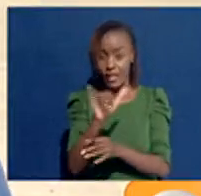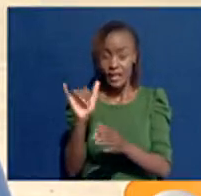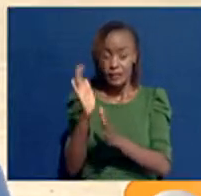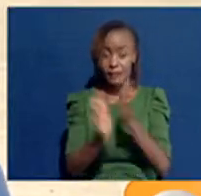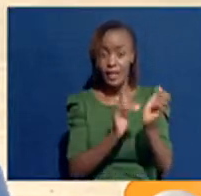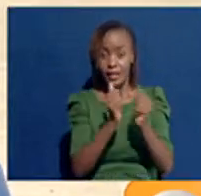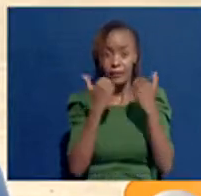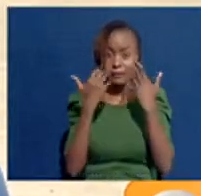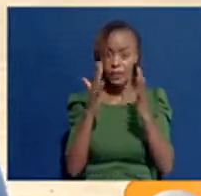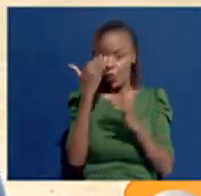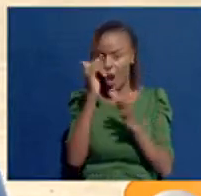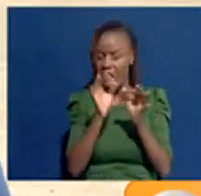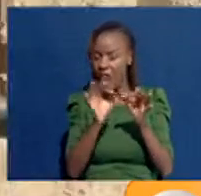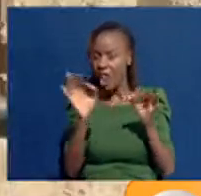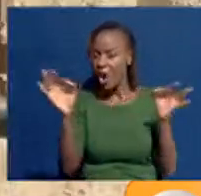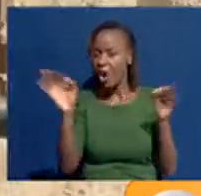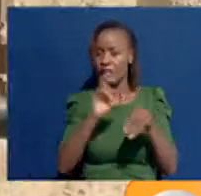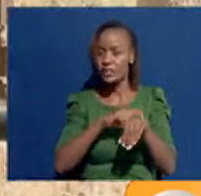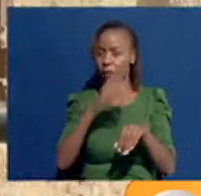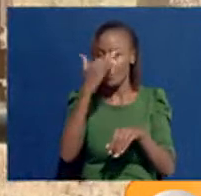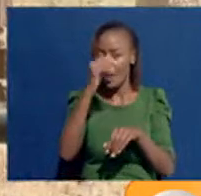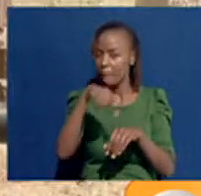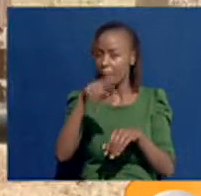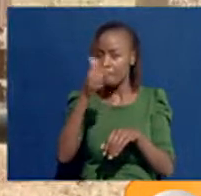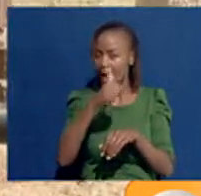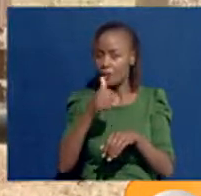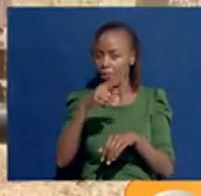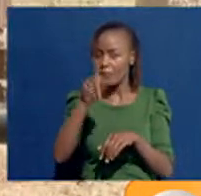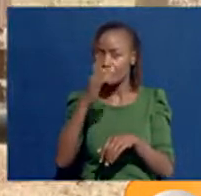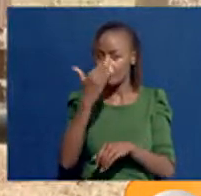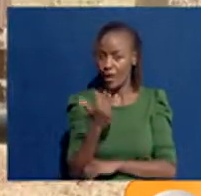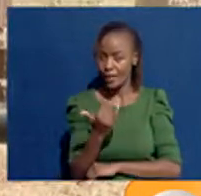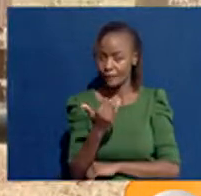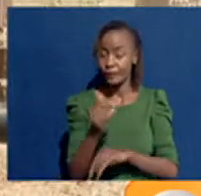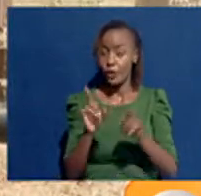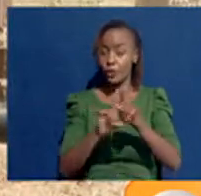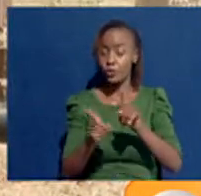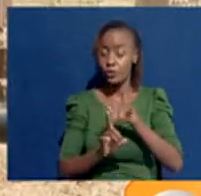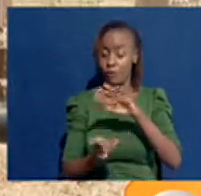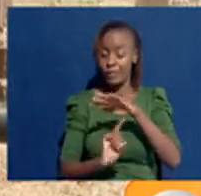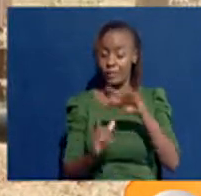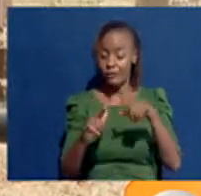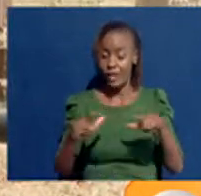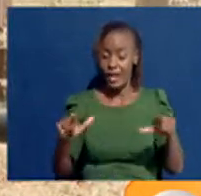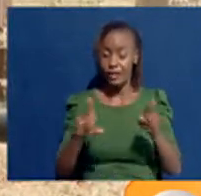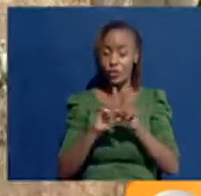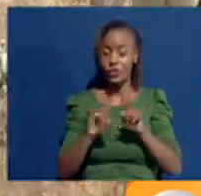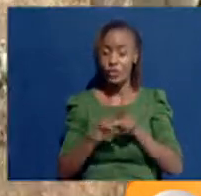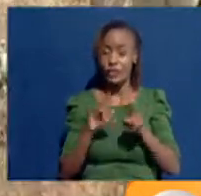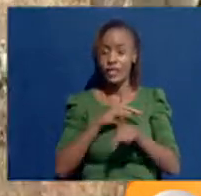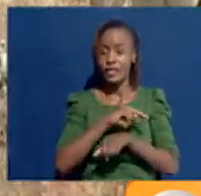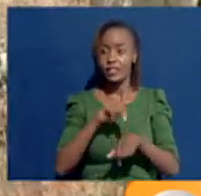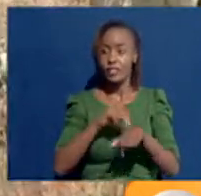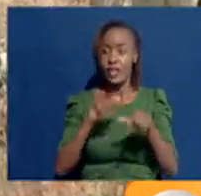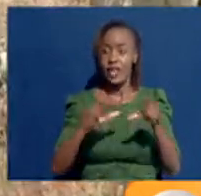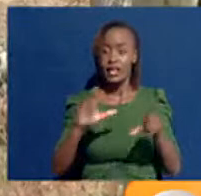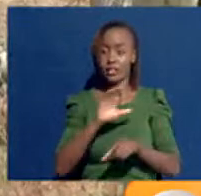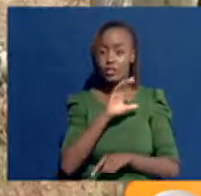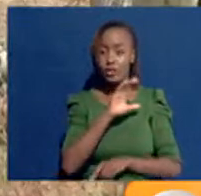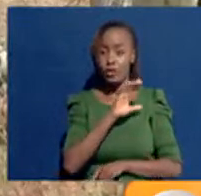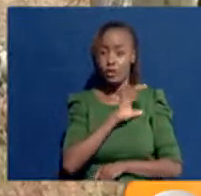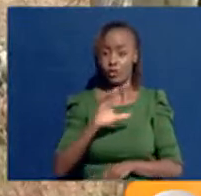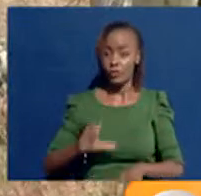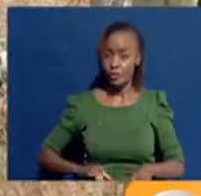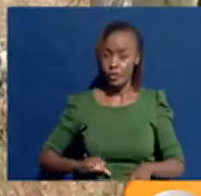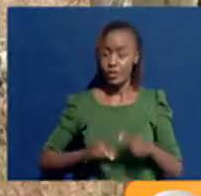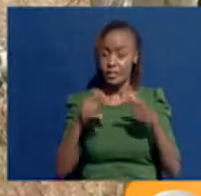taken too long for them to have to approve it? The Ministry of Lands and the National Lands Commission have